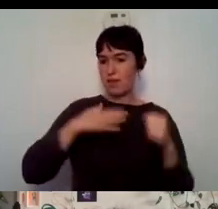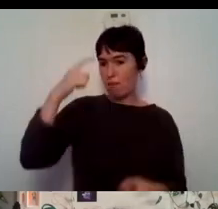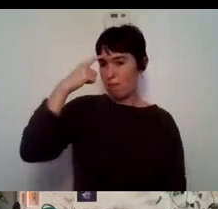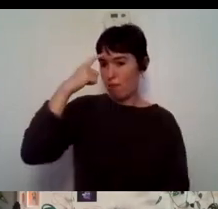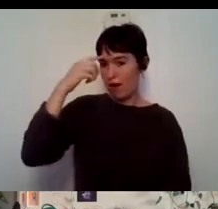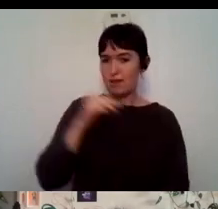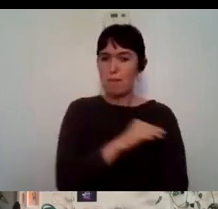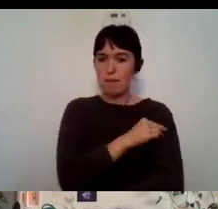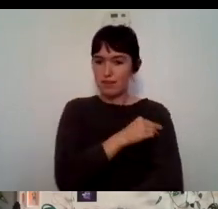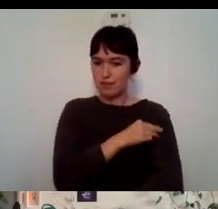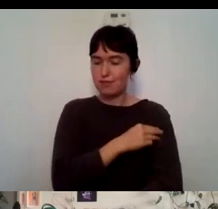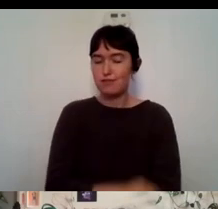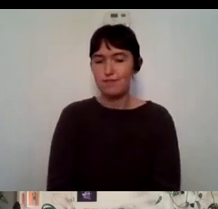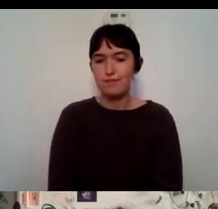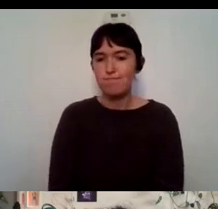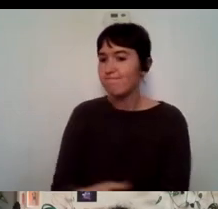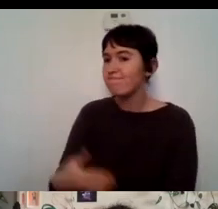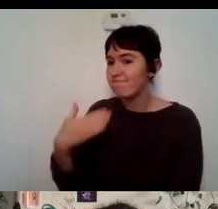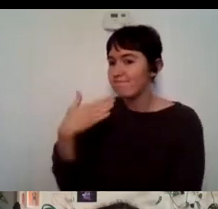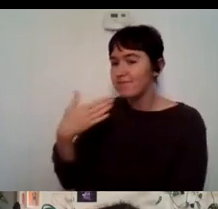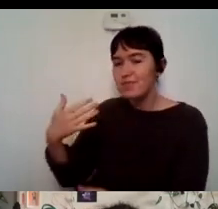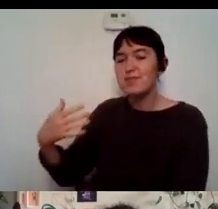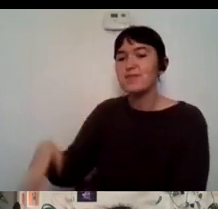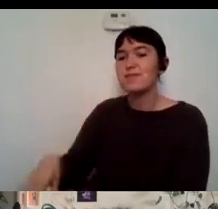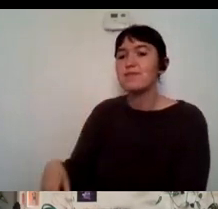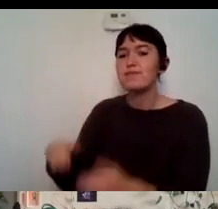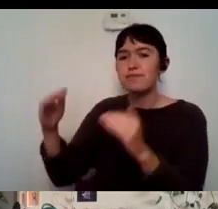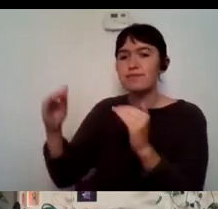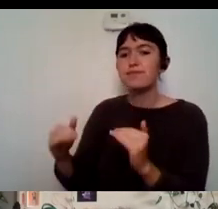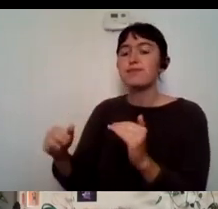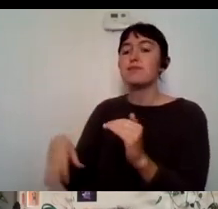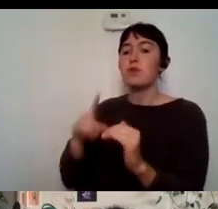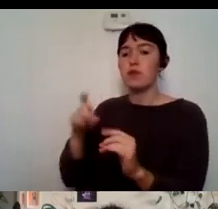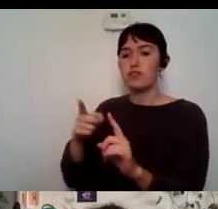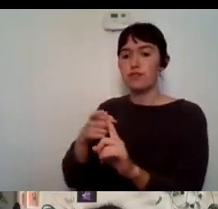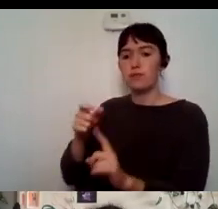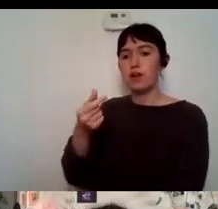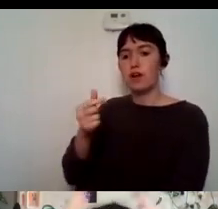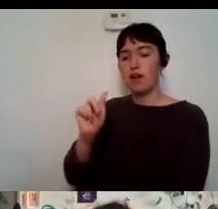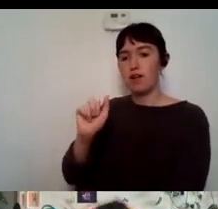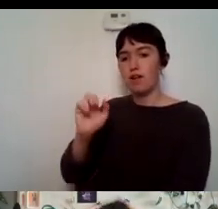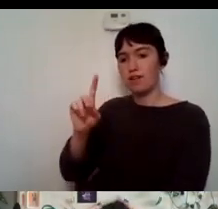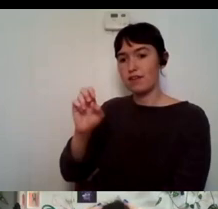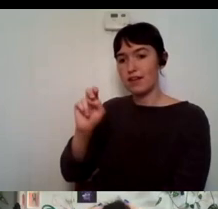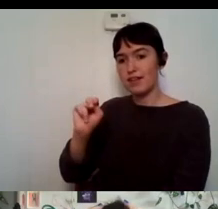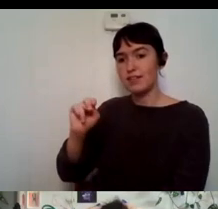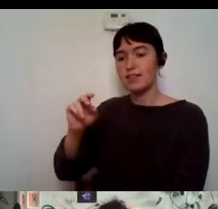good. All right, the next question is from Garden Spot Middle School. While you're using the